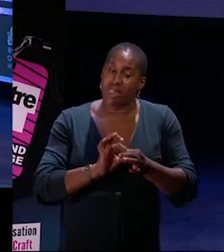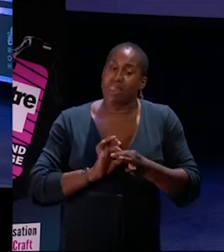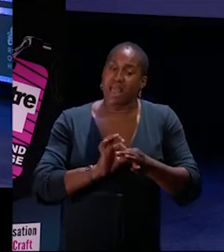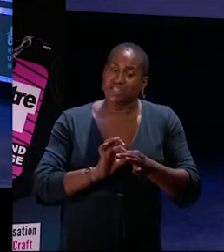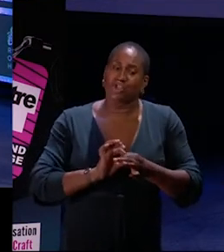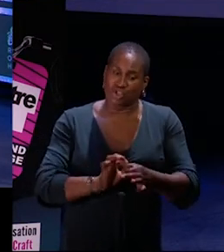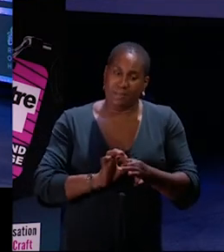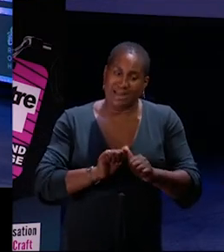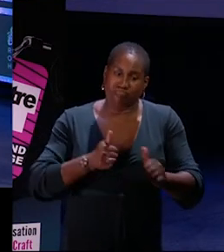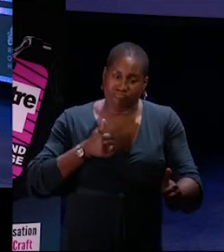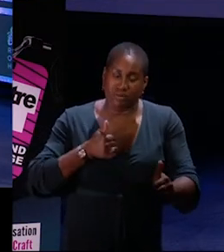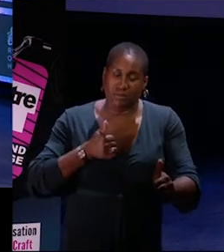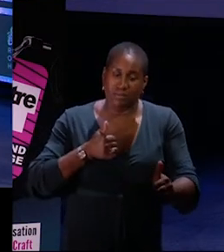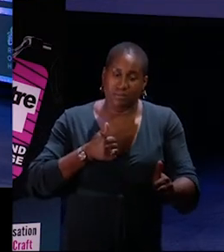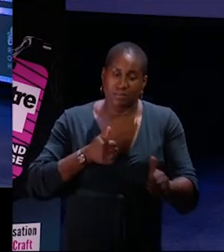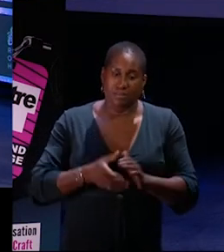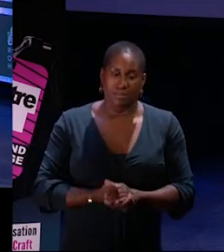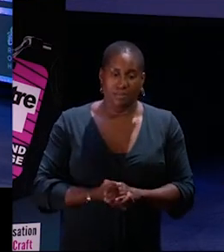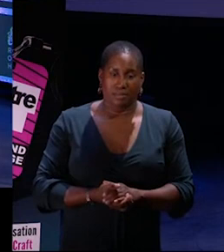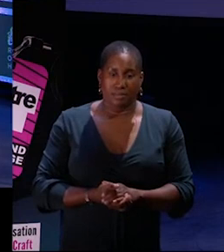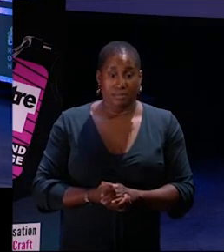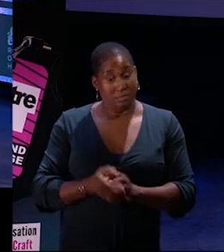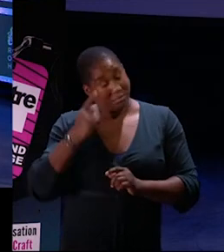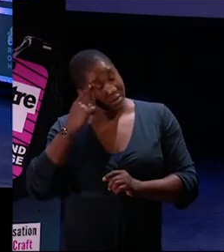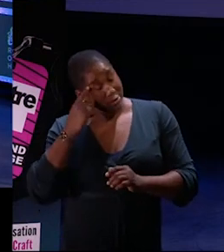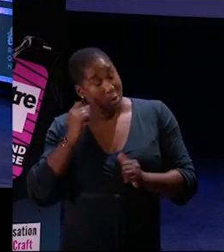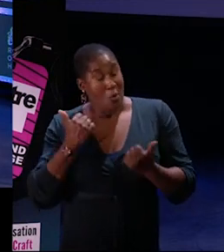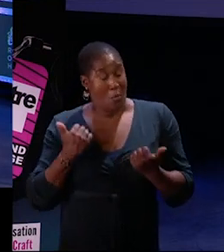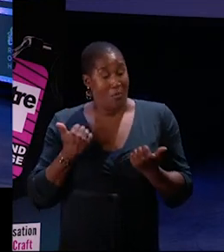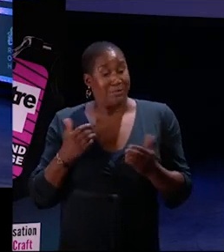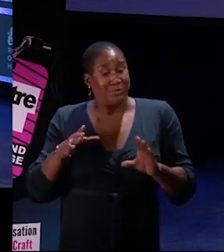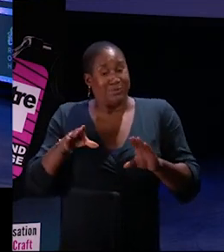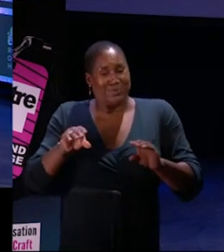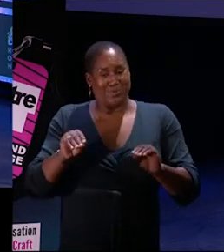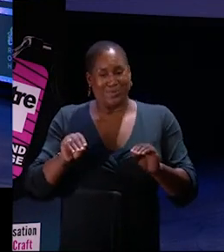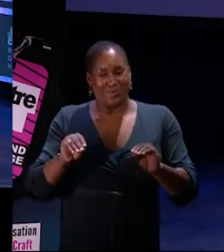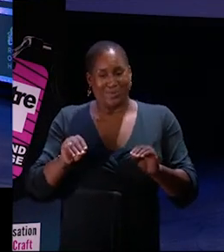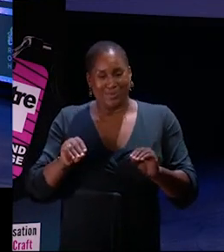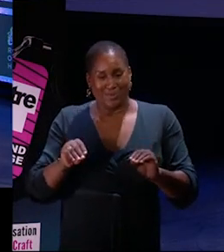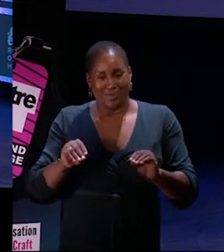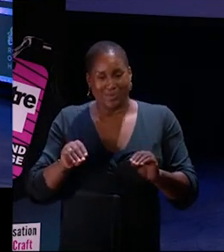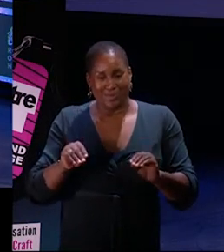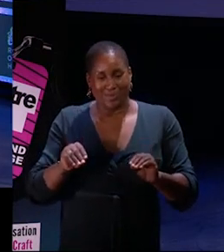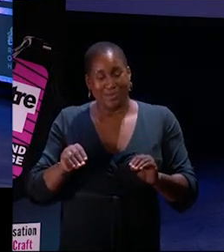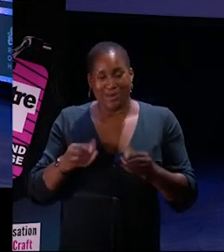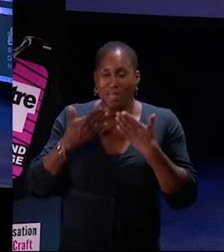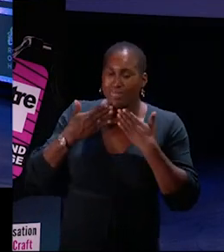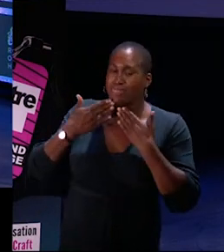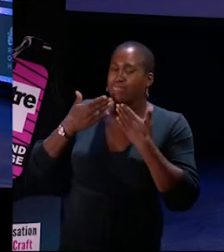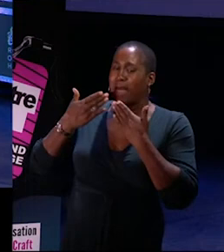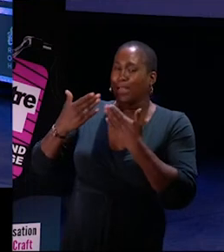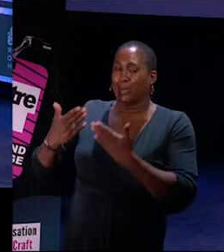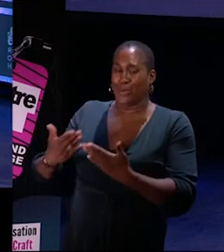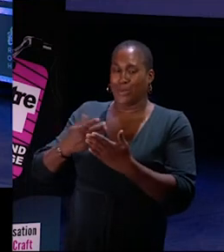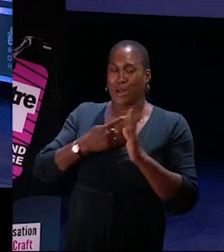later. Mm-hmm. Okay. I think that is a great place to end. Some great advice. So we would just like to say a massive thank you